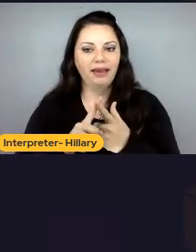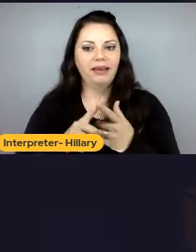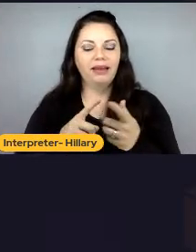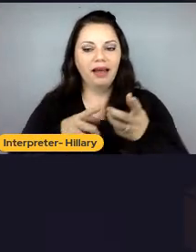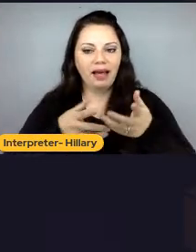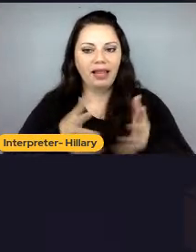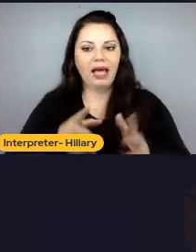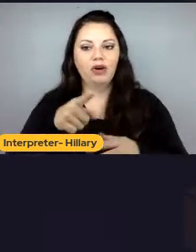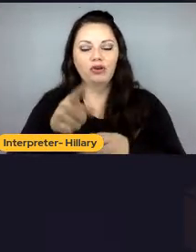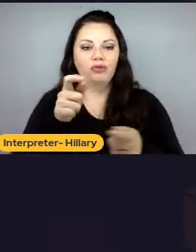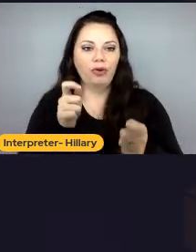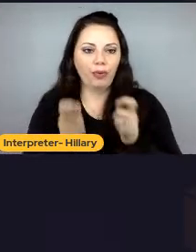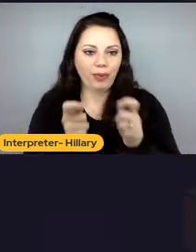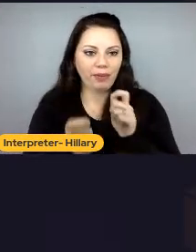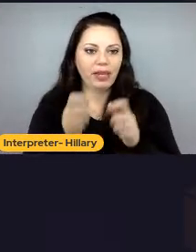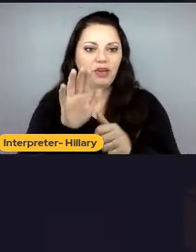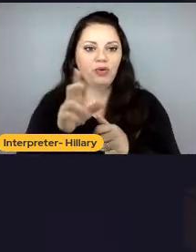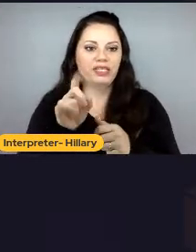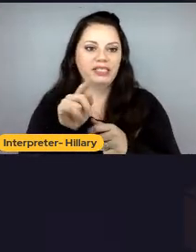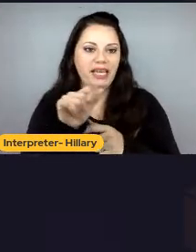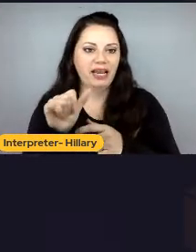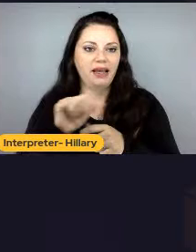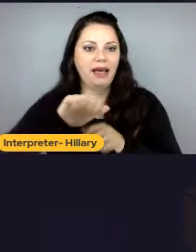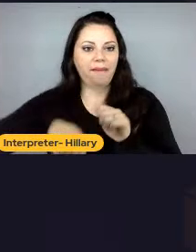manage your data and backend categories.